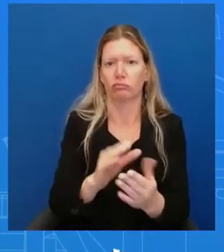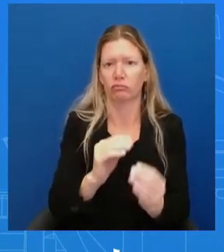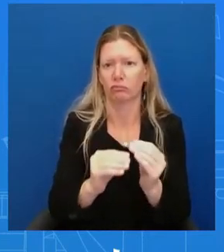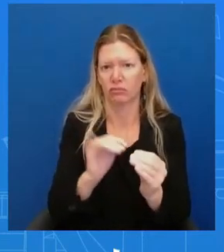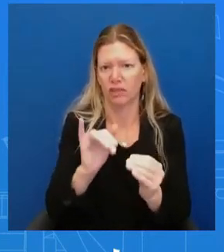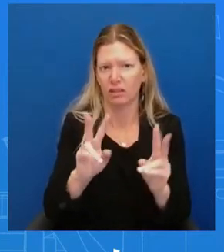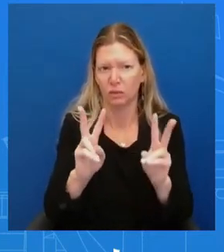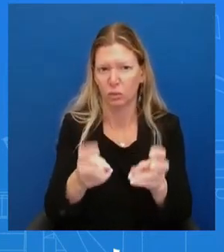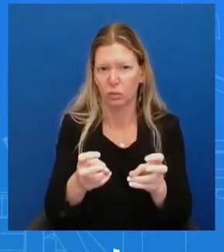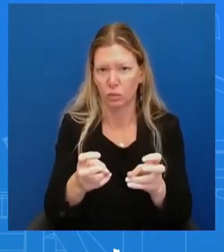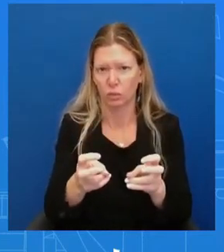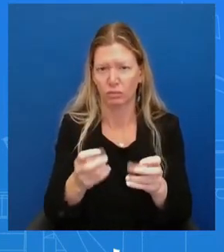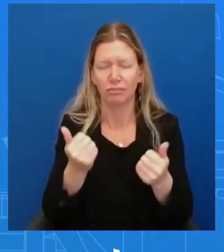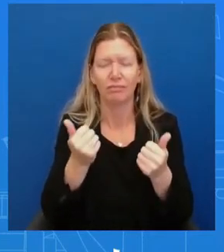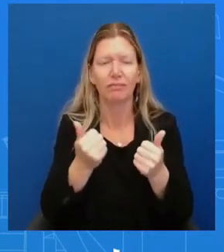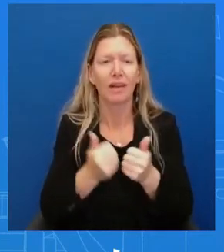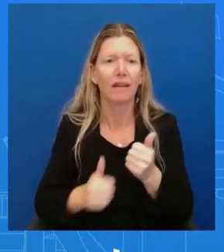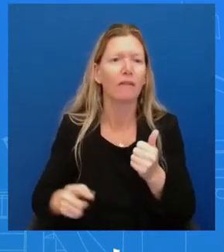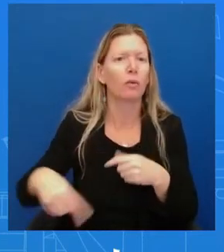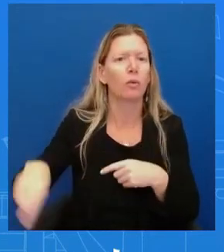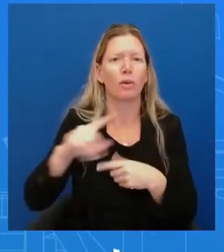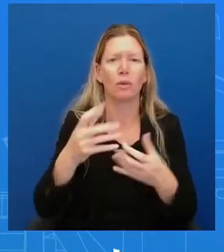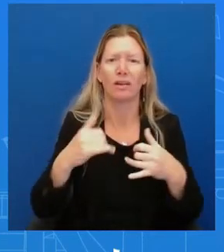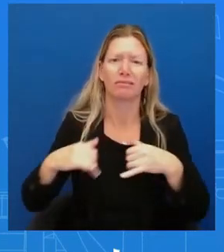want. We certainly are tracking these stories.